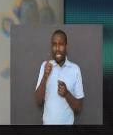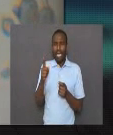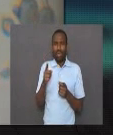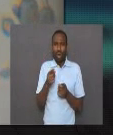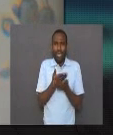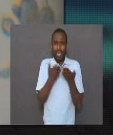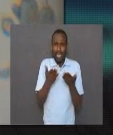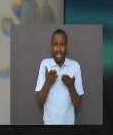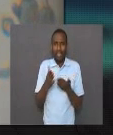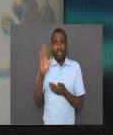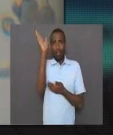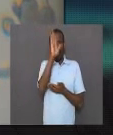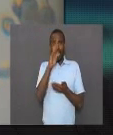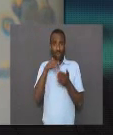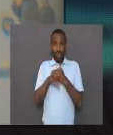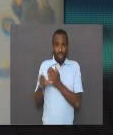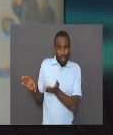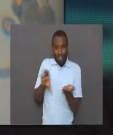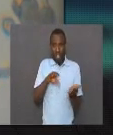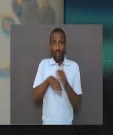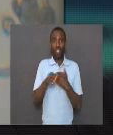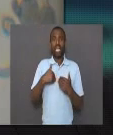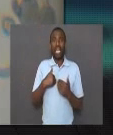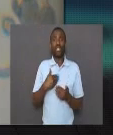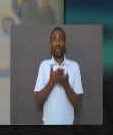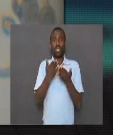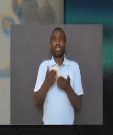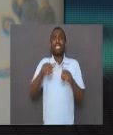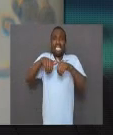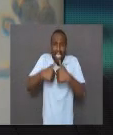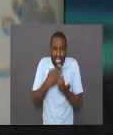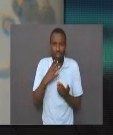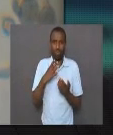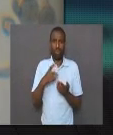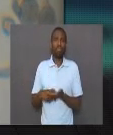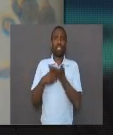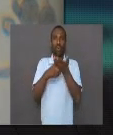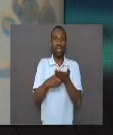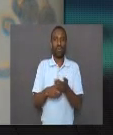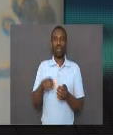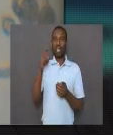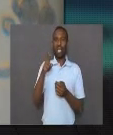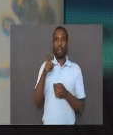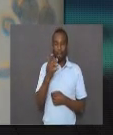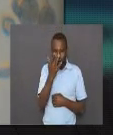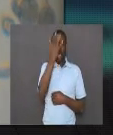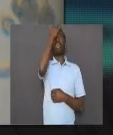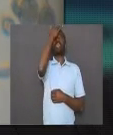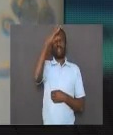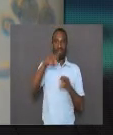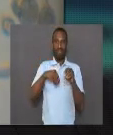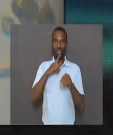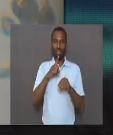and gases move in random directions at very high